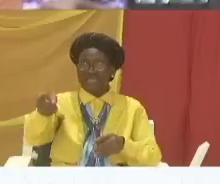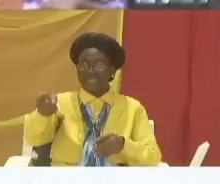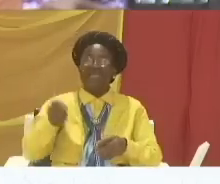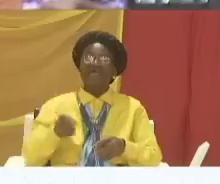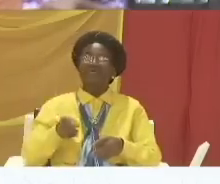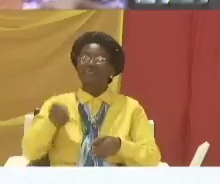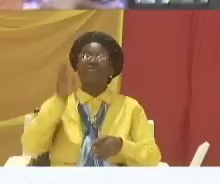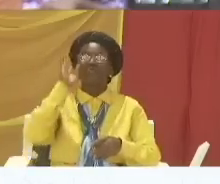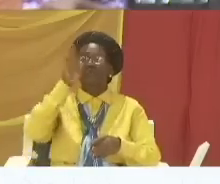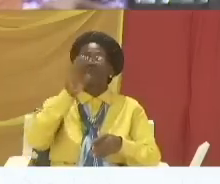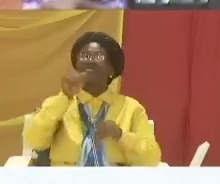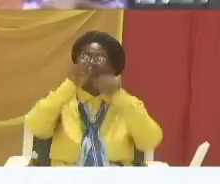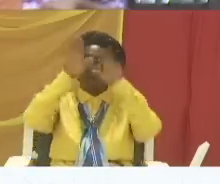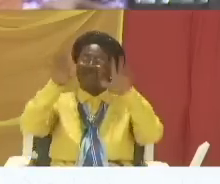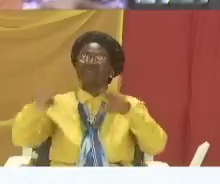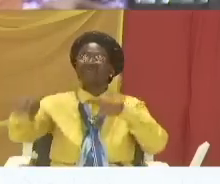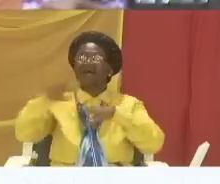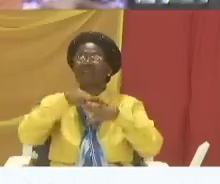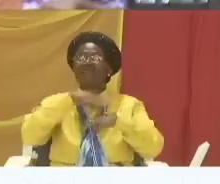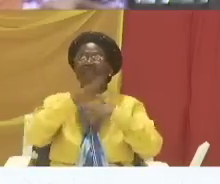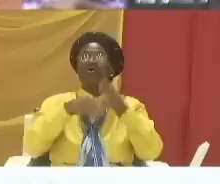above all people.